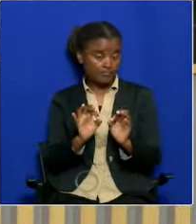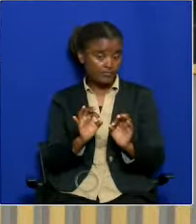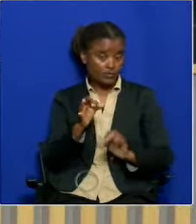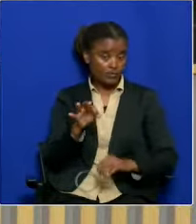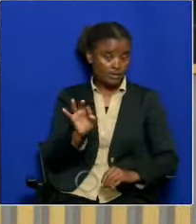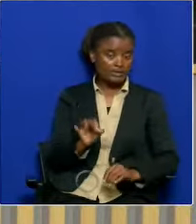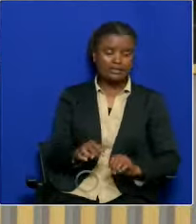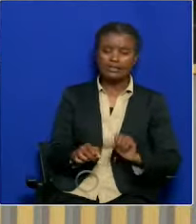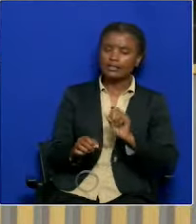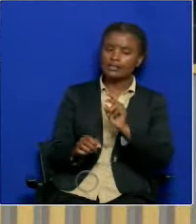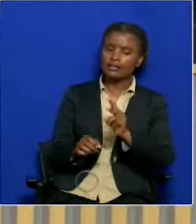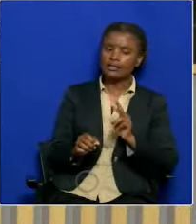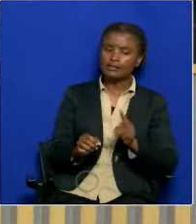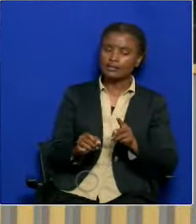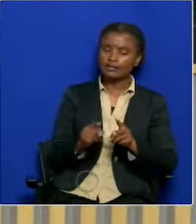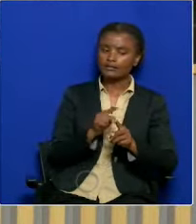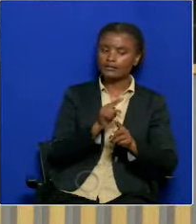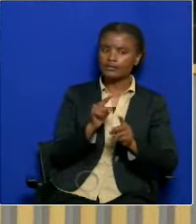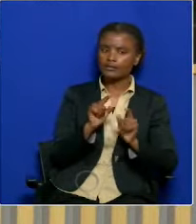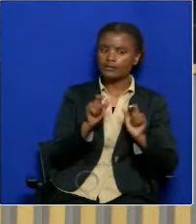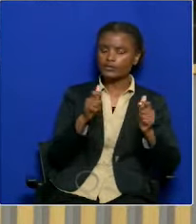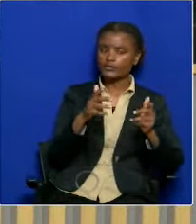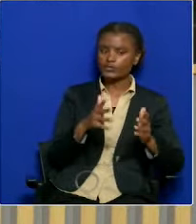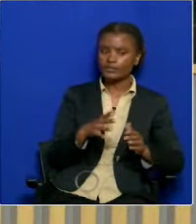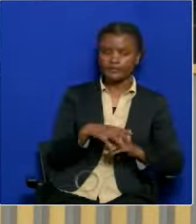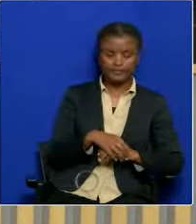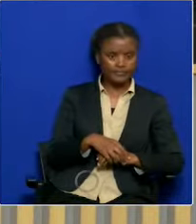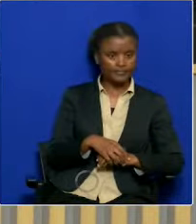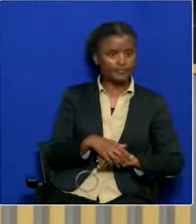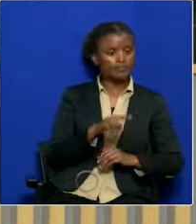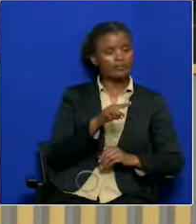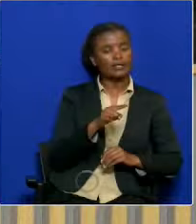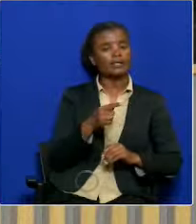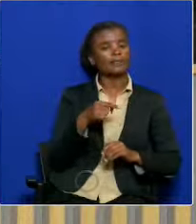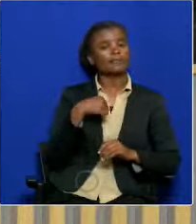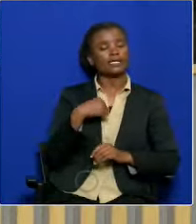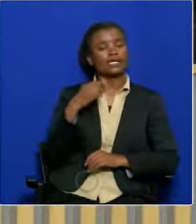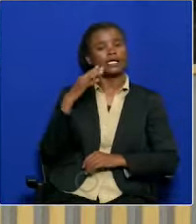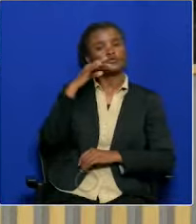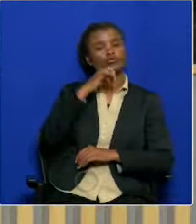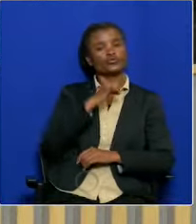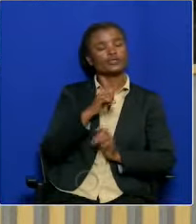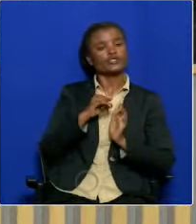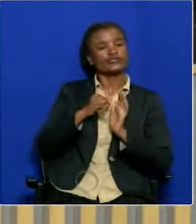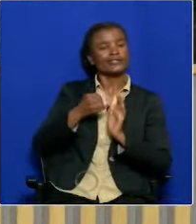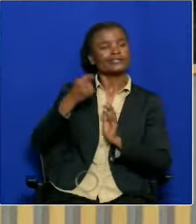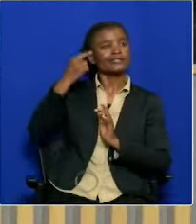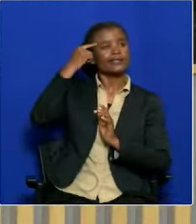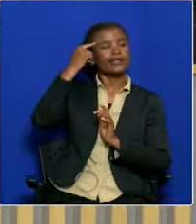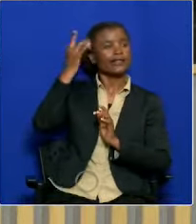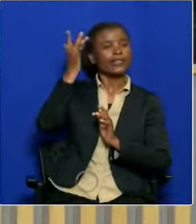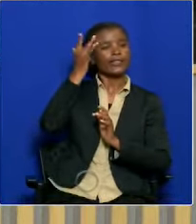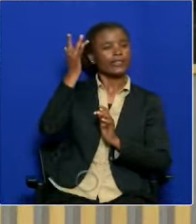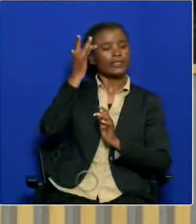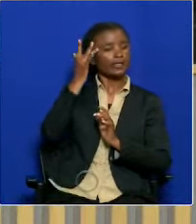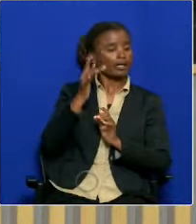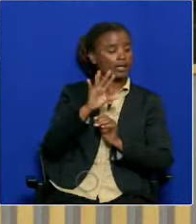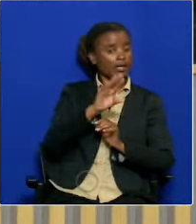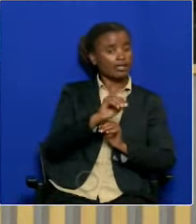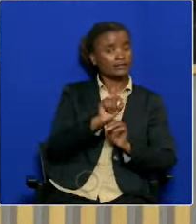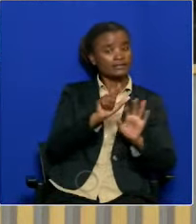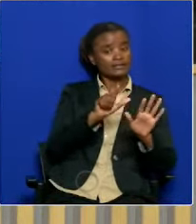I assume that you would not have done a thumb suck when you asked Mr. Matlala to lend you the 70,000 rand.